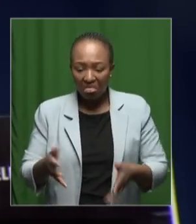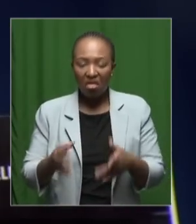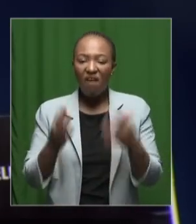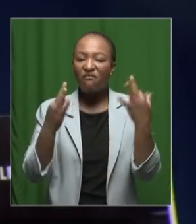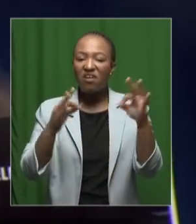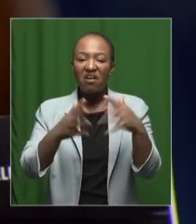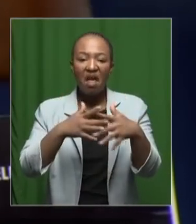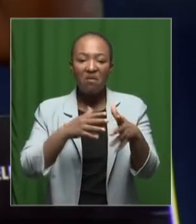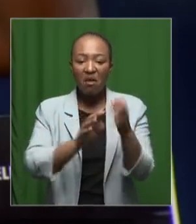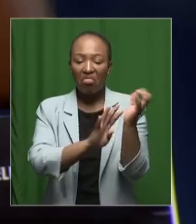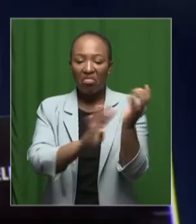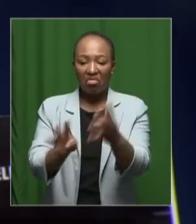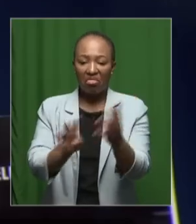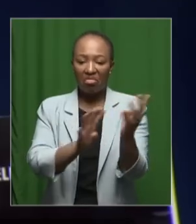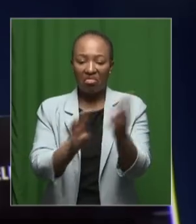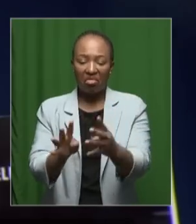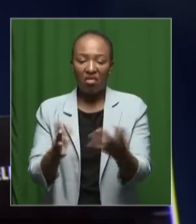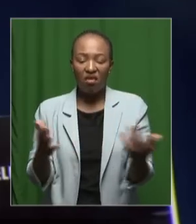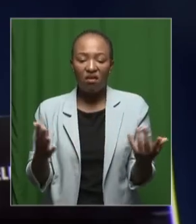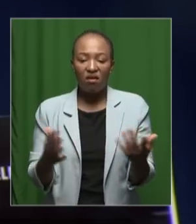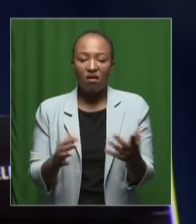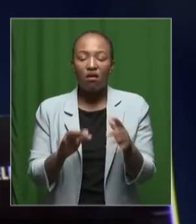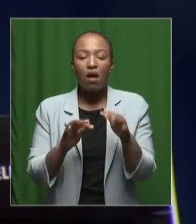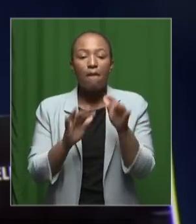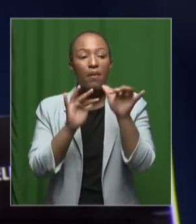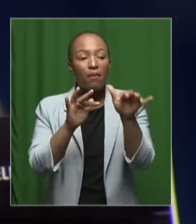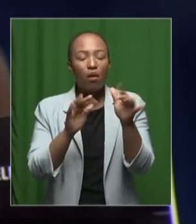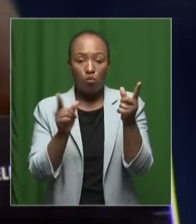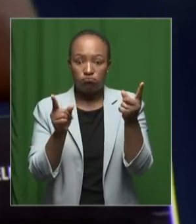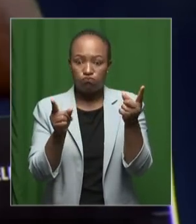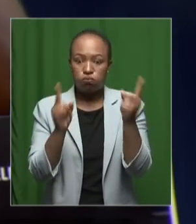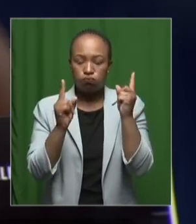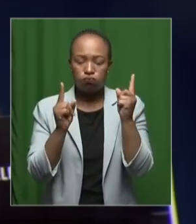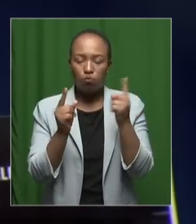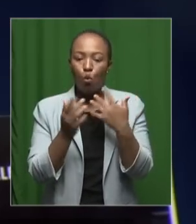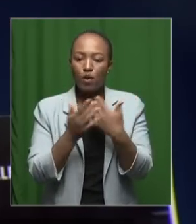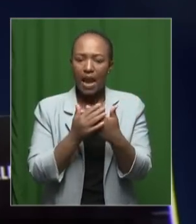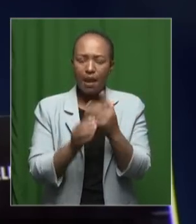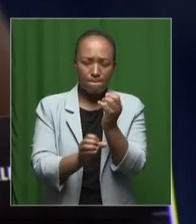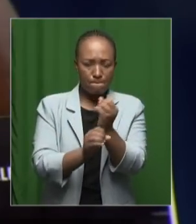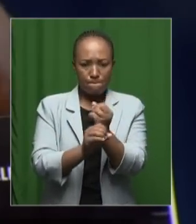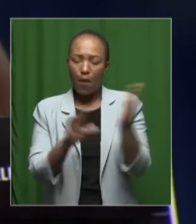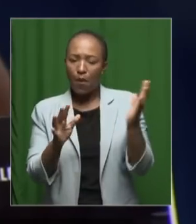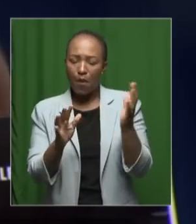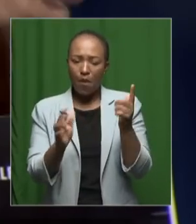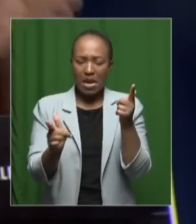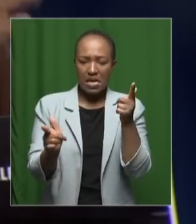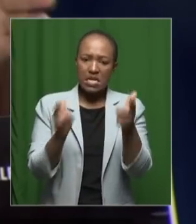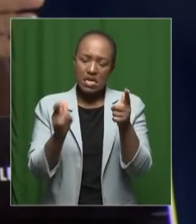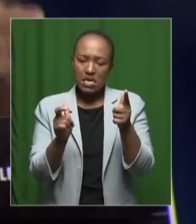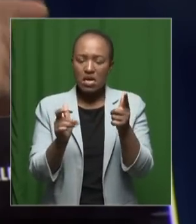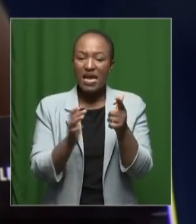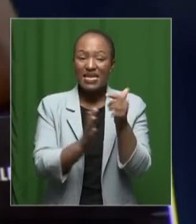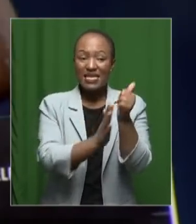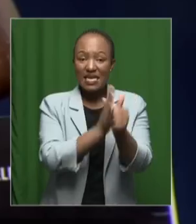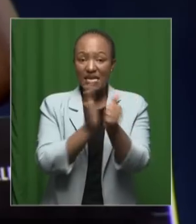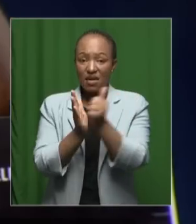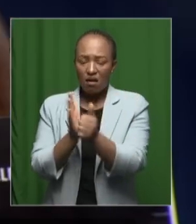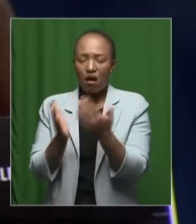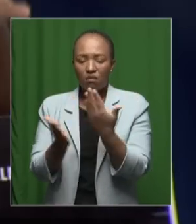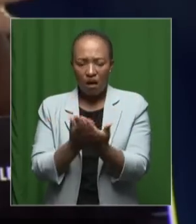in. Killers can come in. We are saying the only way to stop this thing, you have